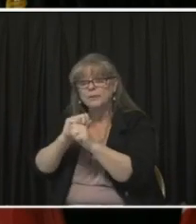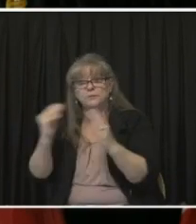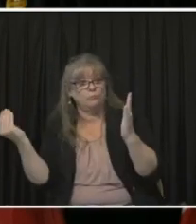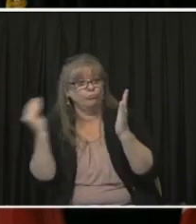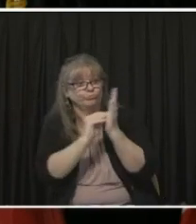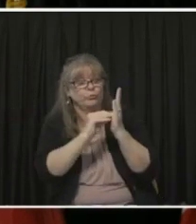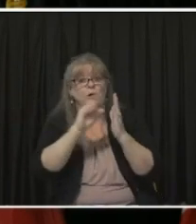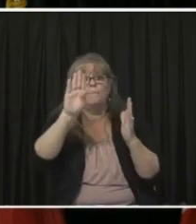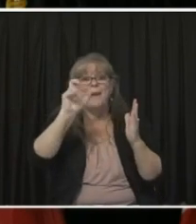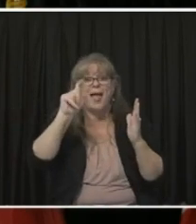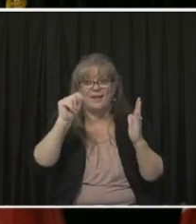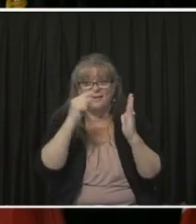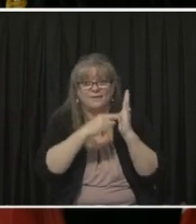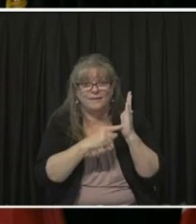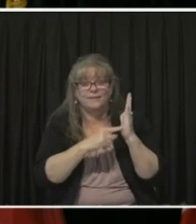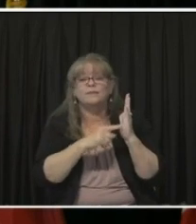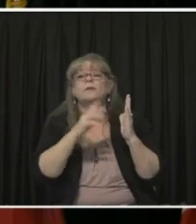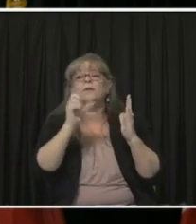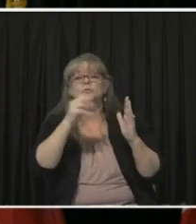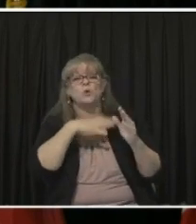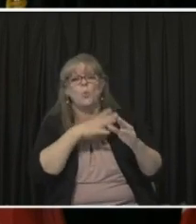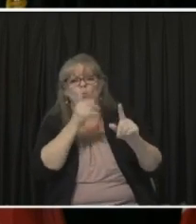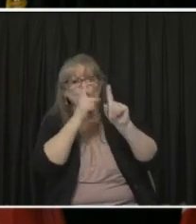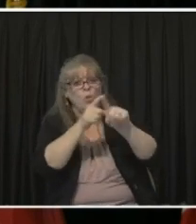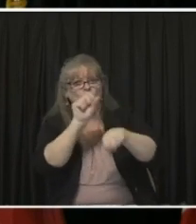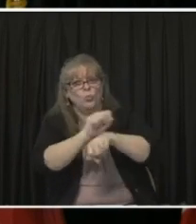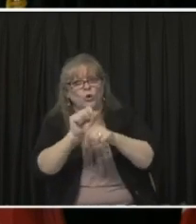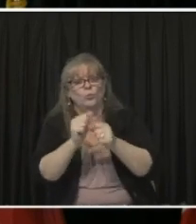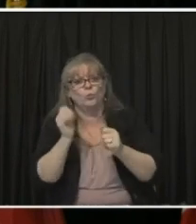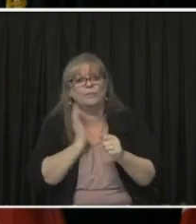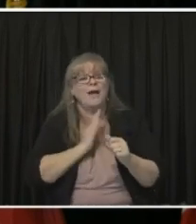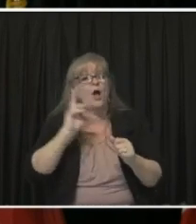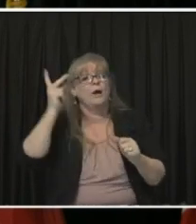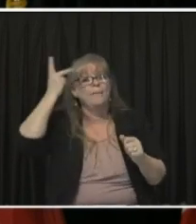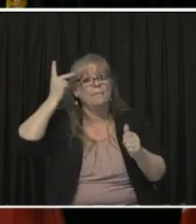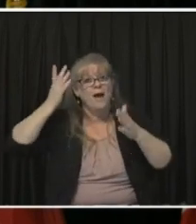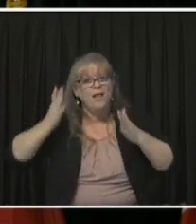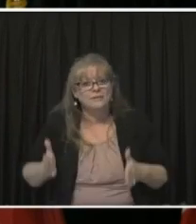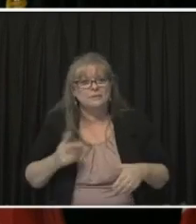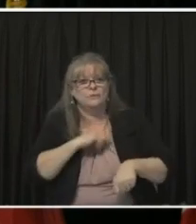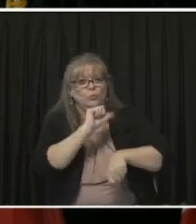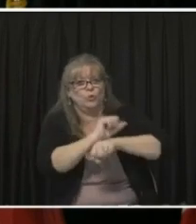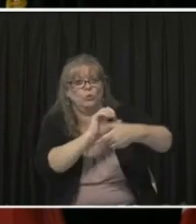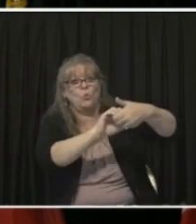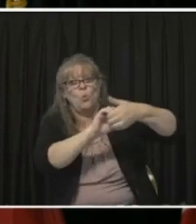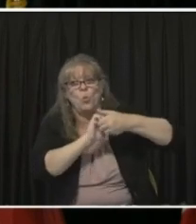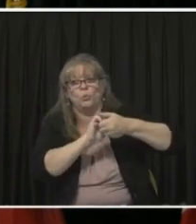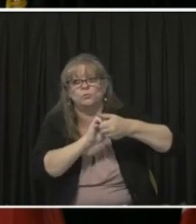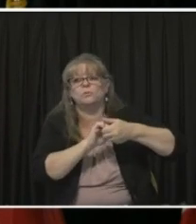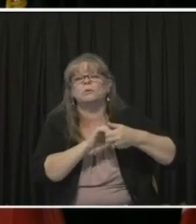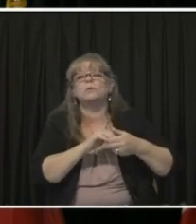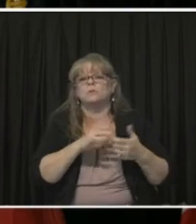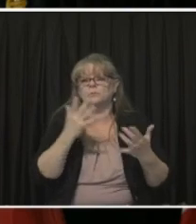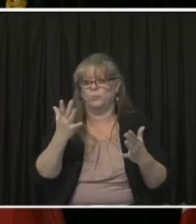in the legislature. But that this year it has already gone down to 4.5%.